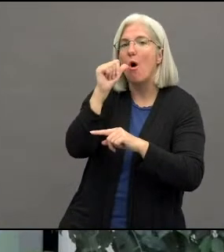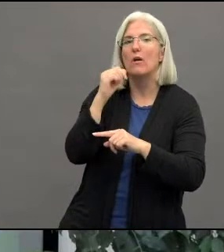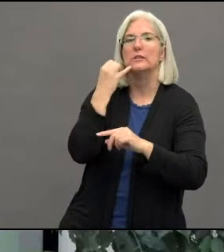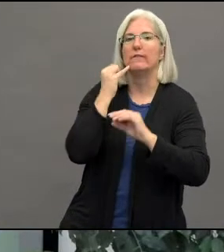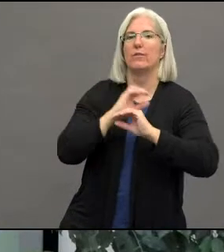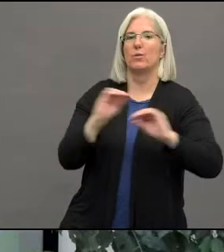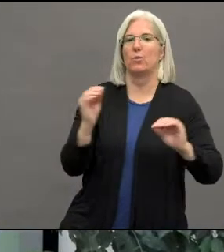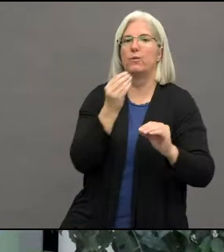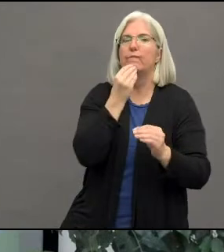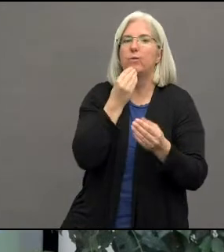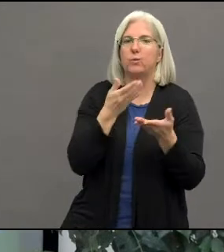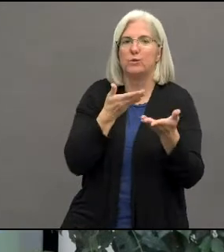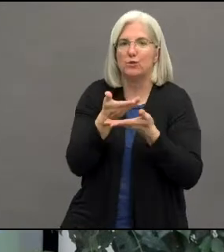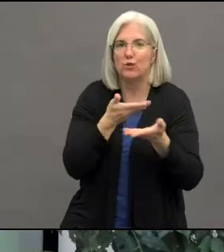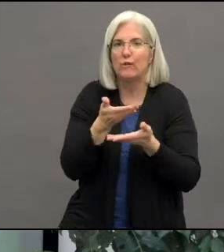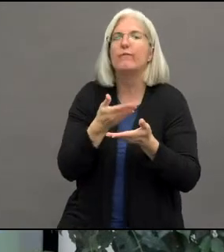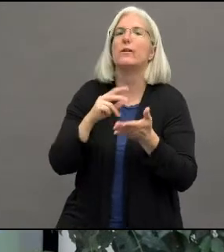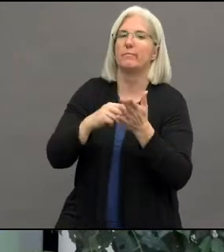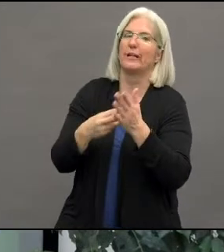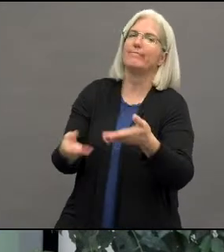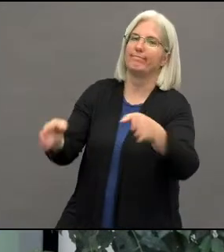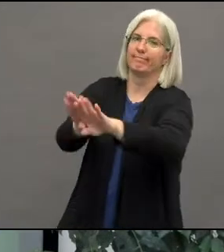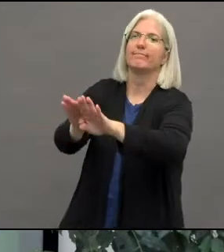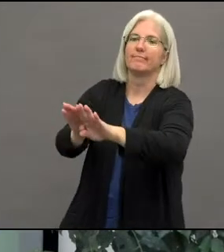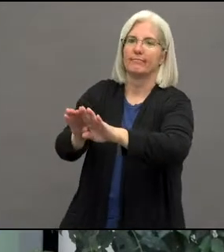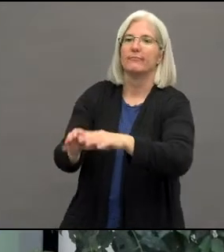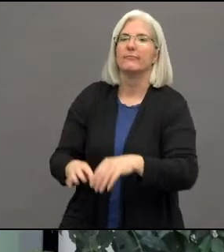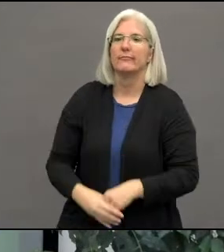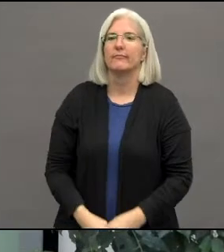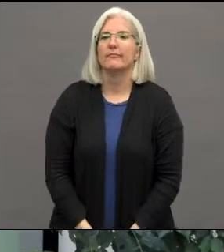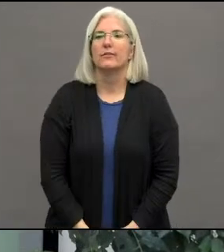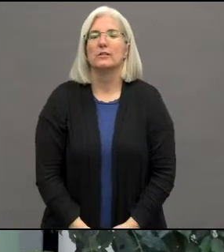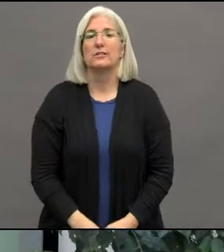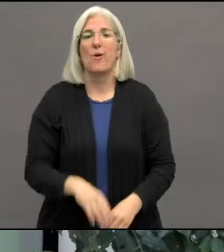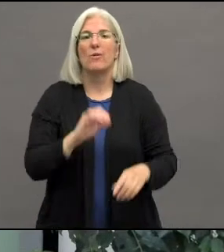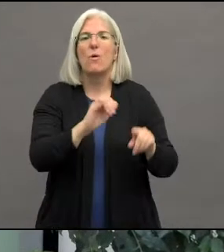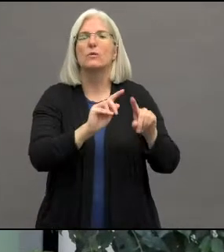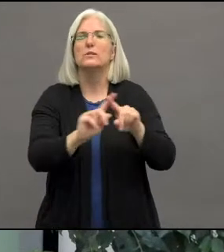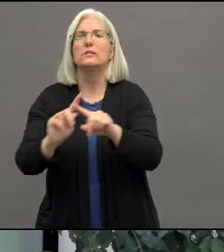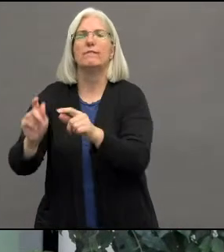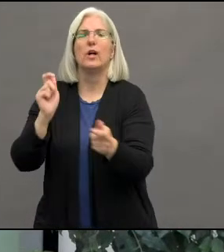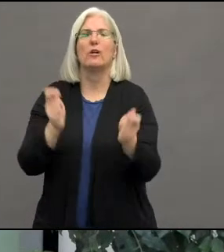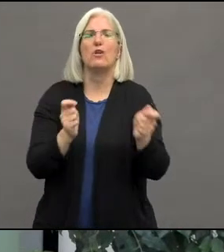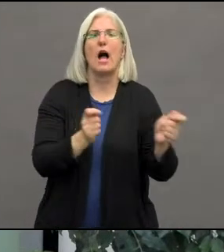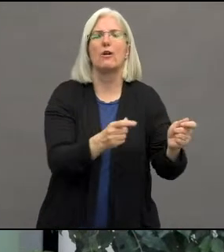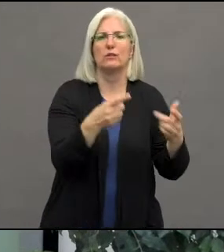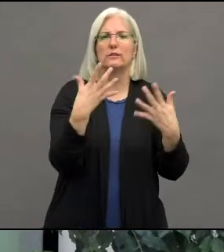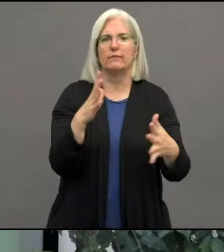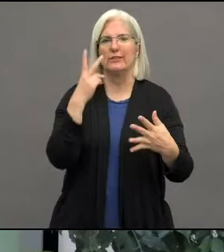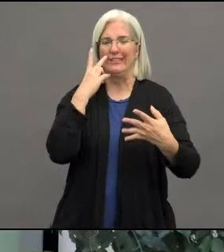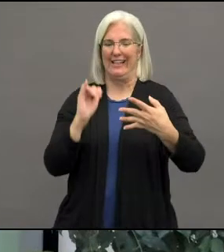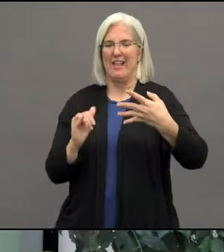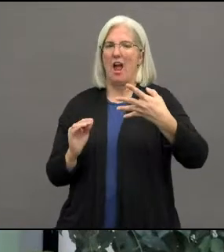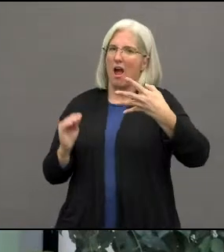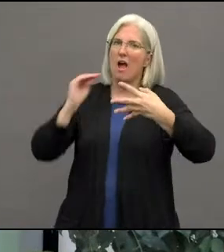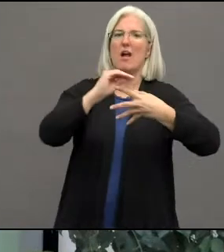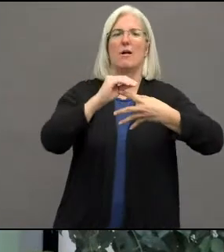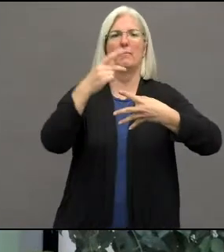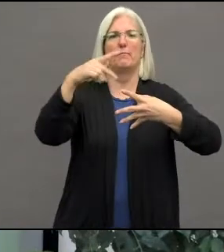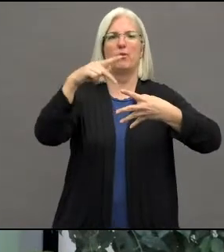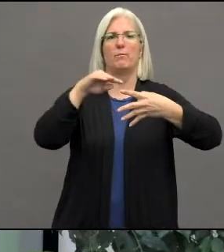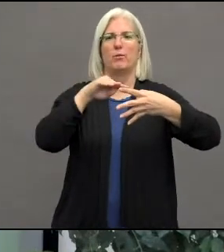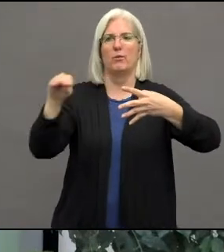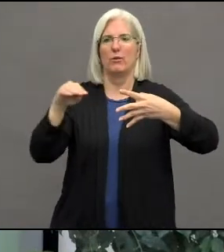So those are the changes that we're seeing in the purple tier. Again, I just want to remind our